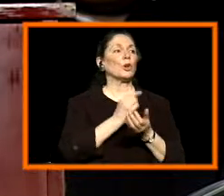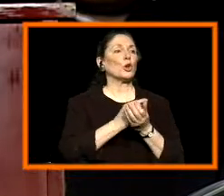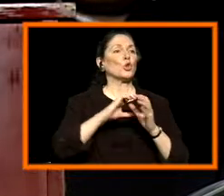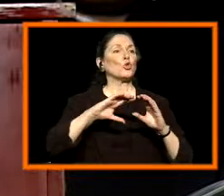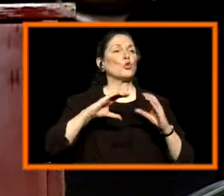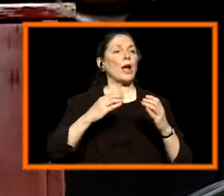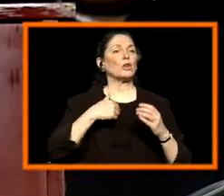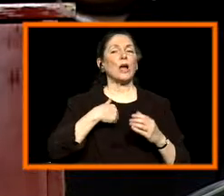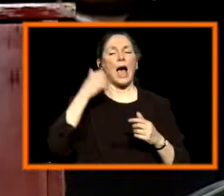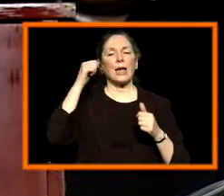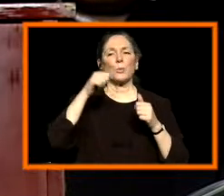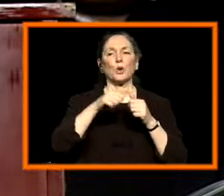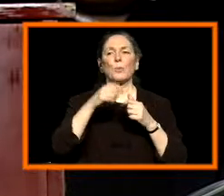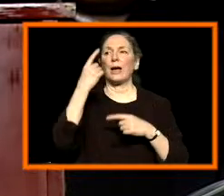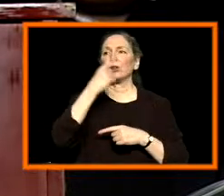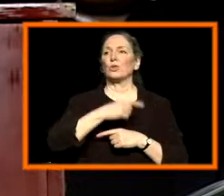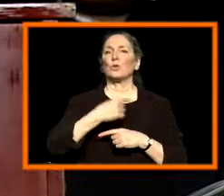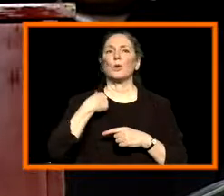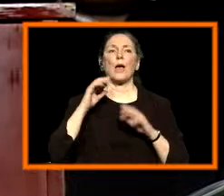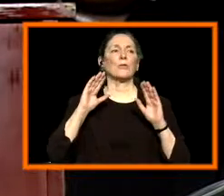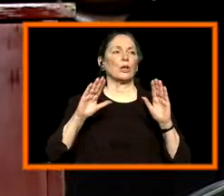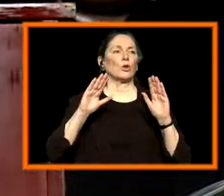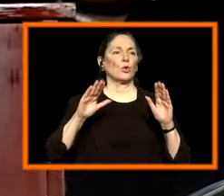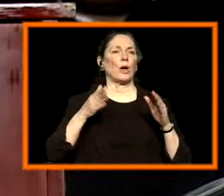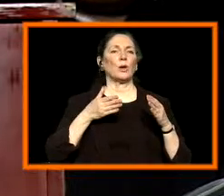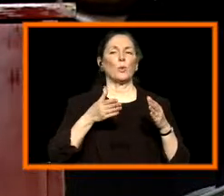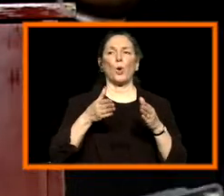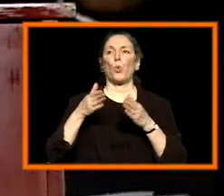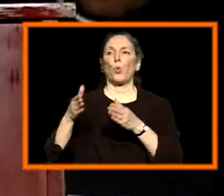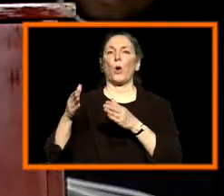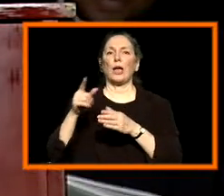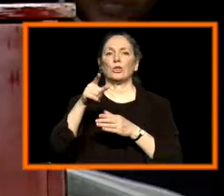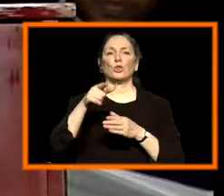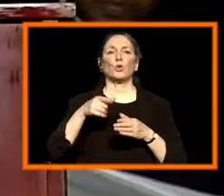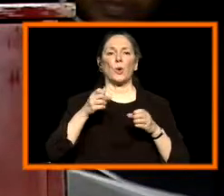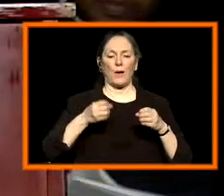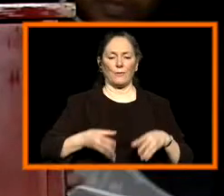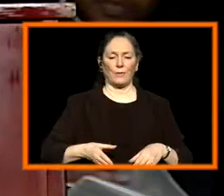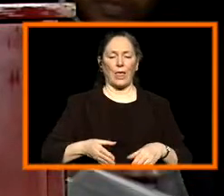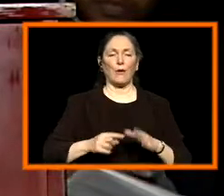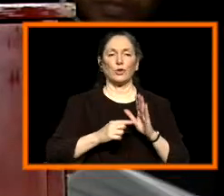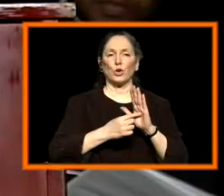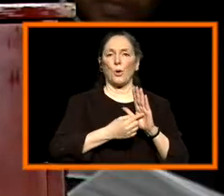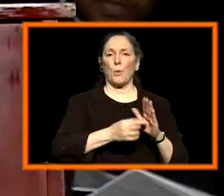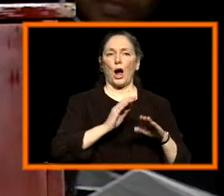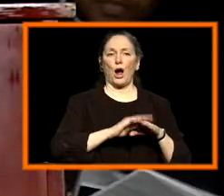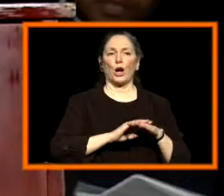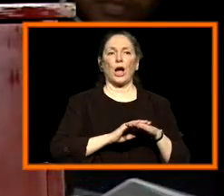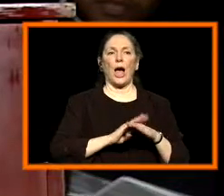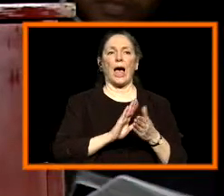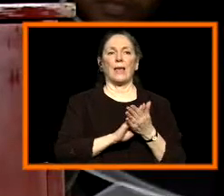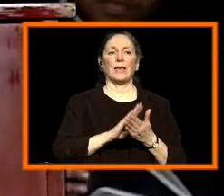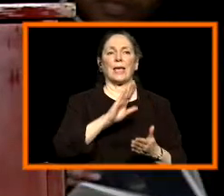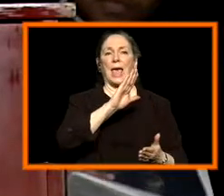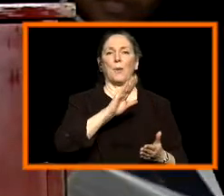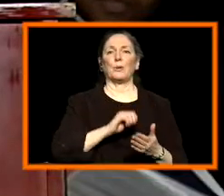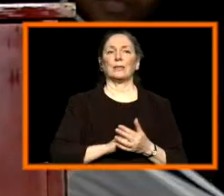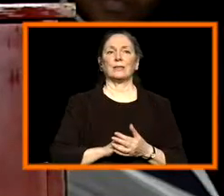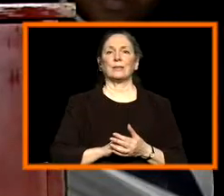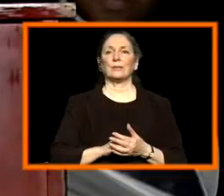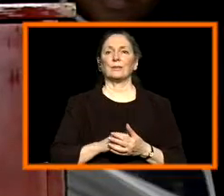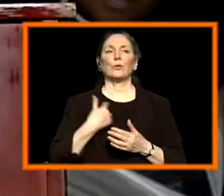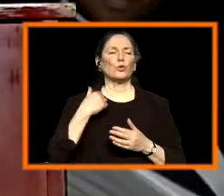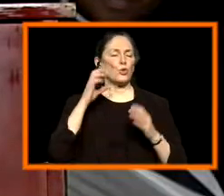Graduates, I am reminded today of the incredible ways you have left your mark on our campus community. You